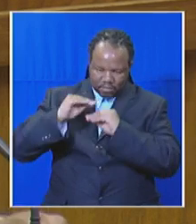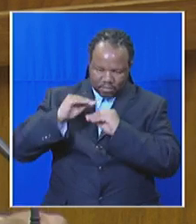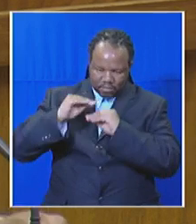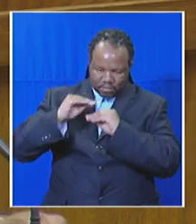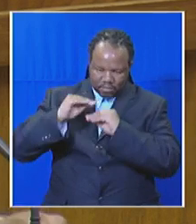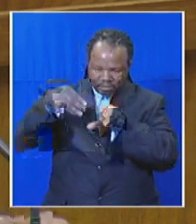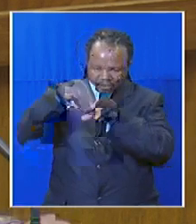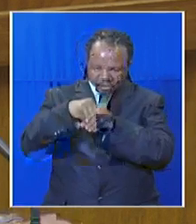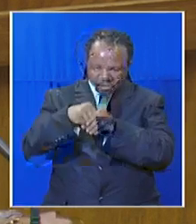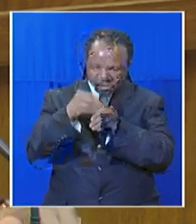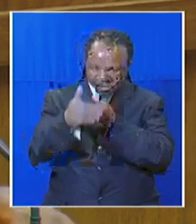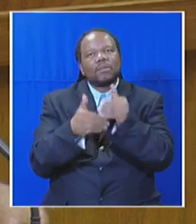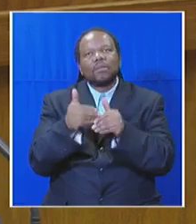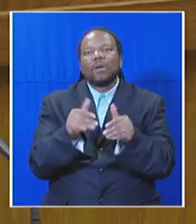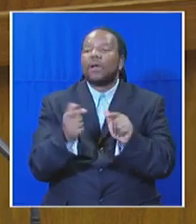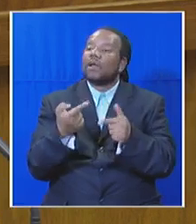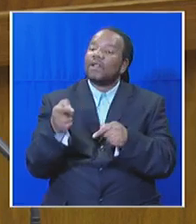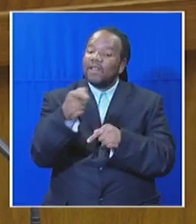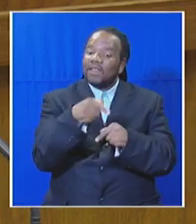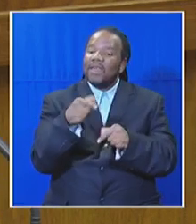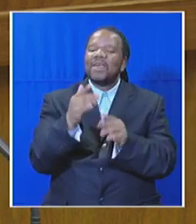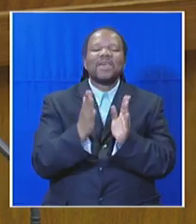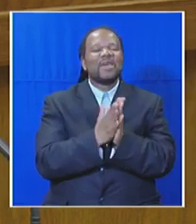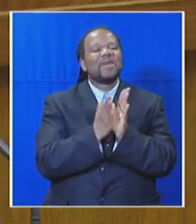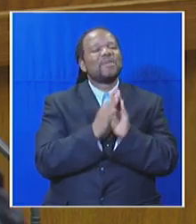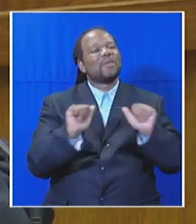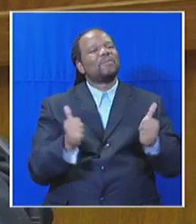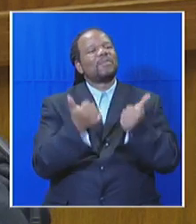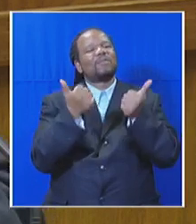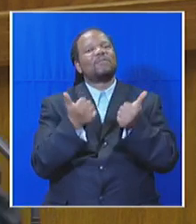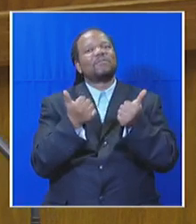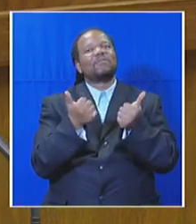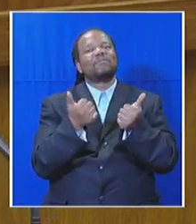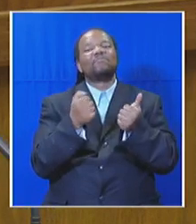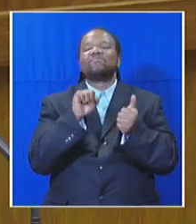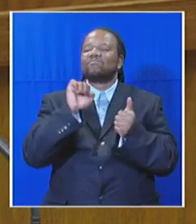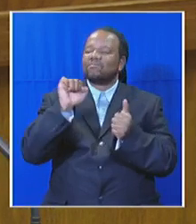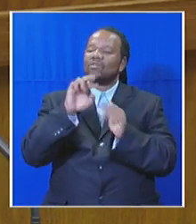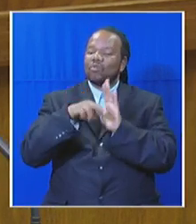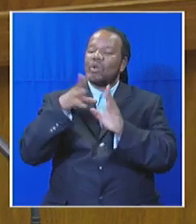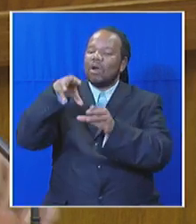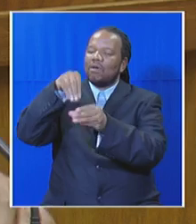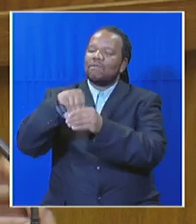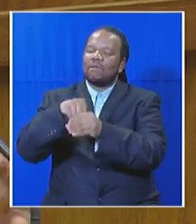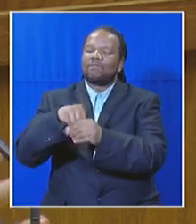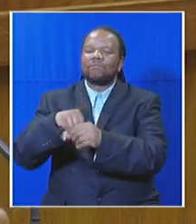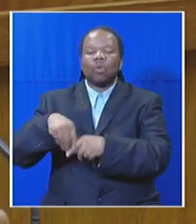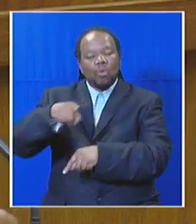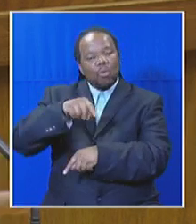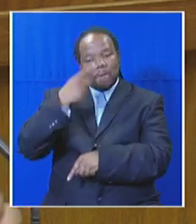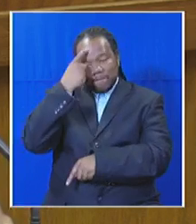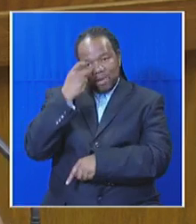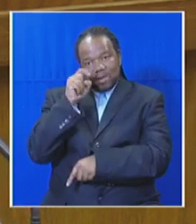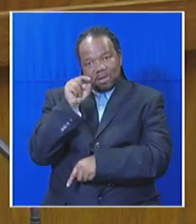the process. They are very happy as well. They are actually playing a role already, and we believe that